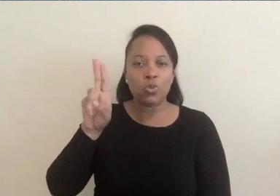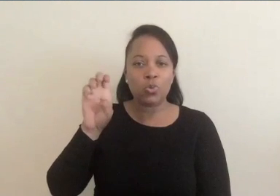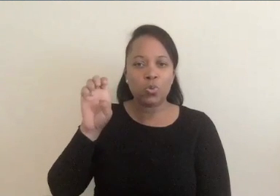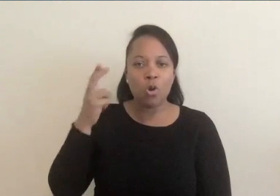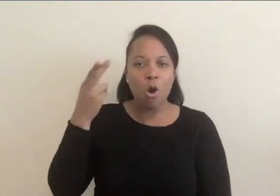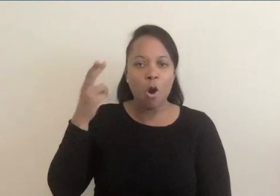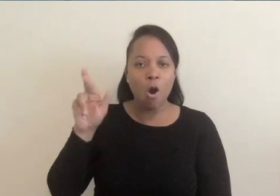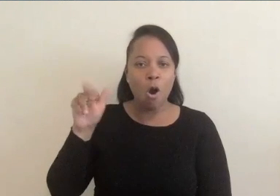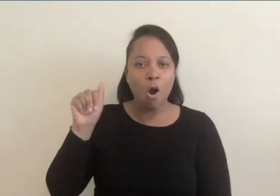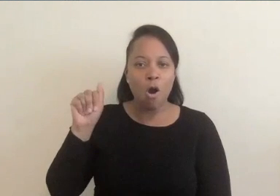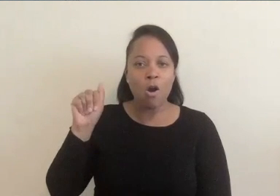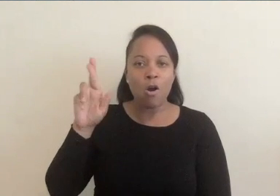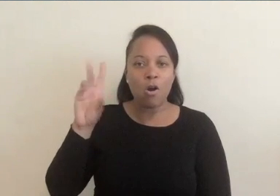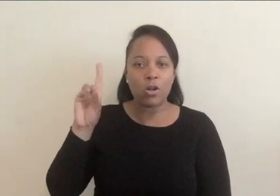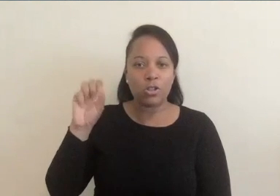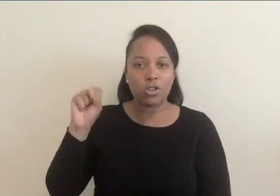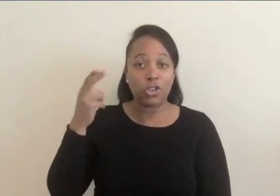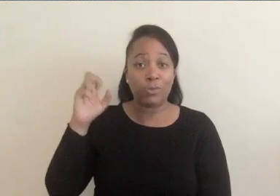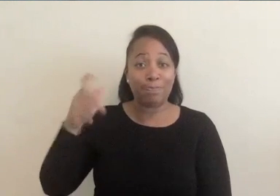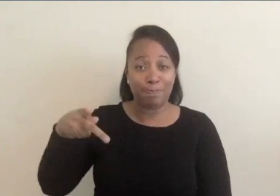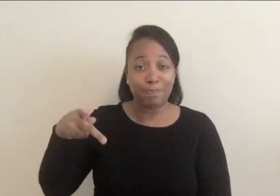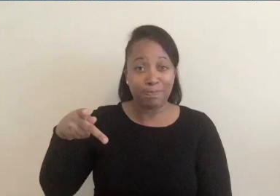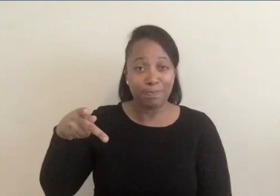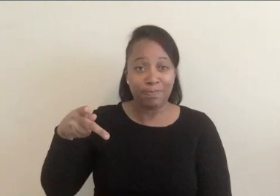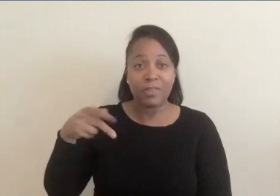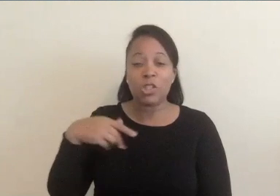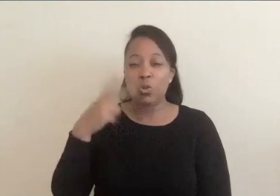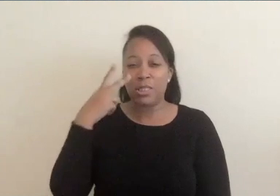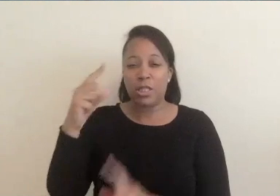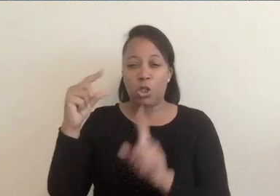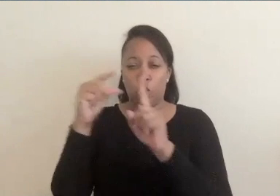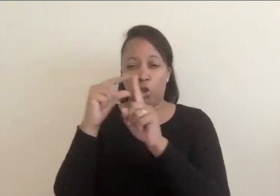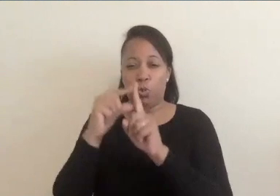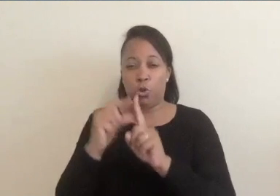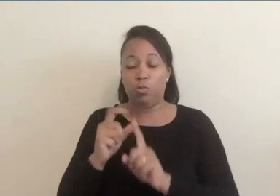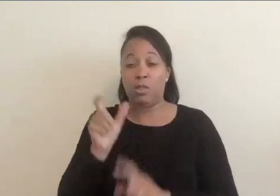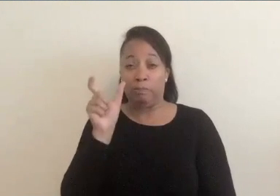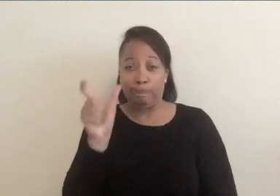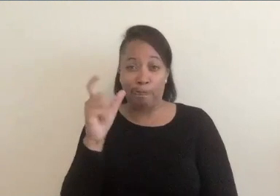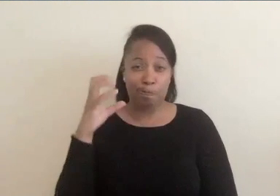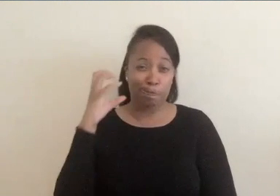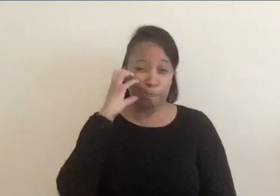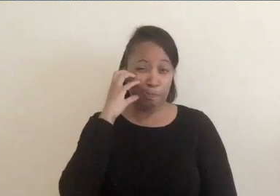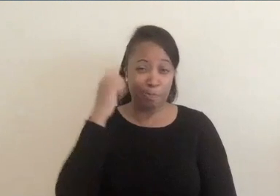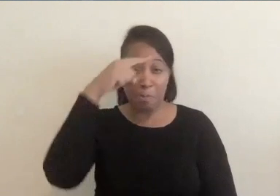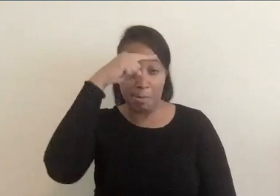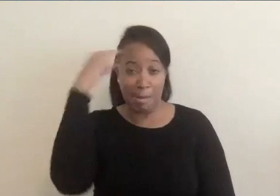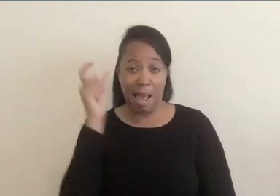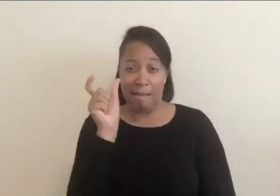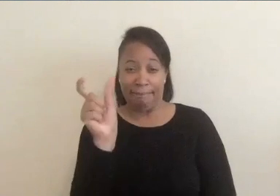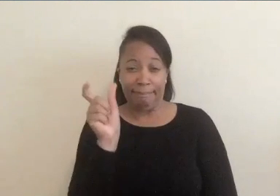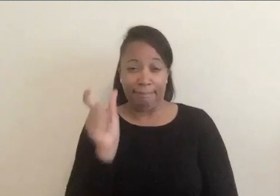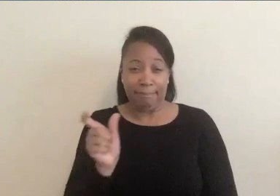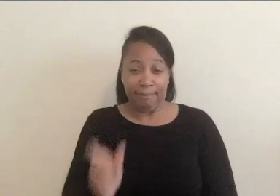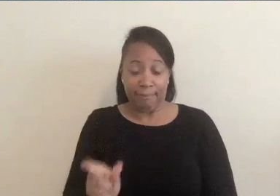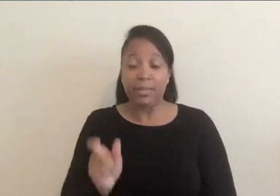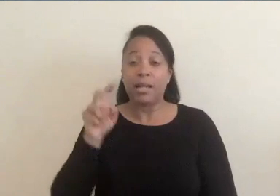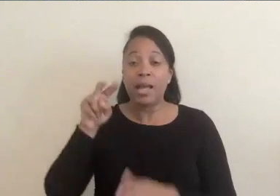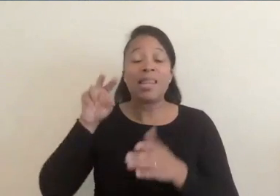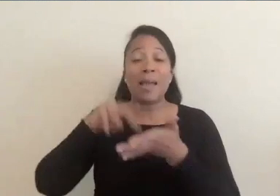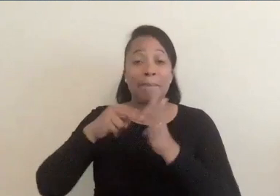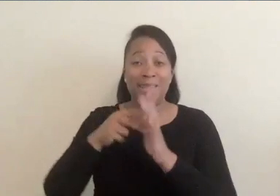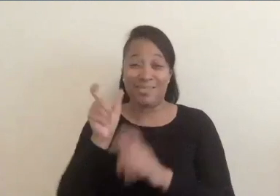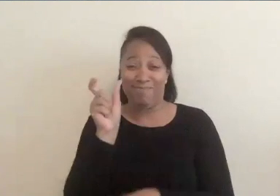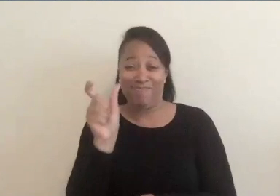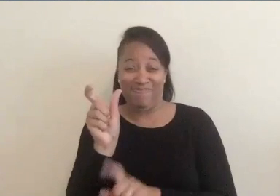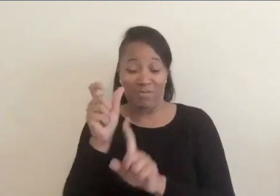the employer. And you'll see on the slide here that these terms are bolded. And every time they're bolded, that means that there's literally a